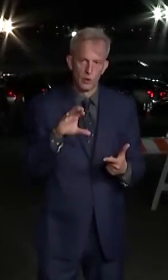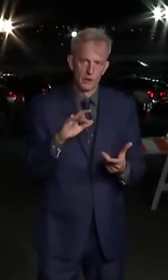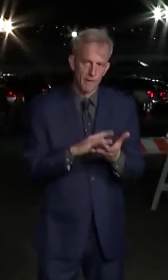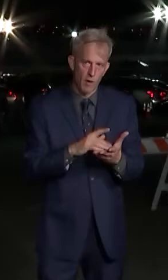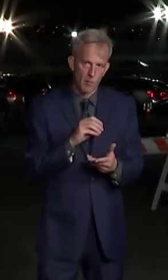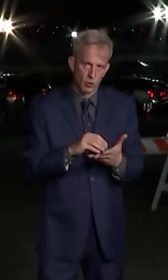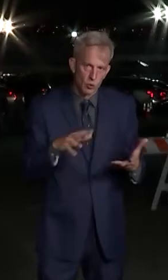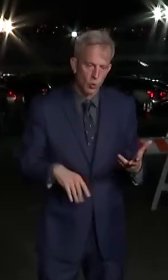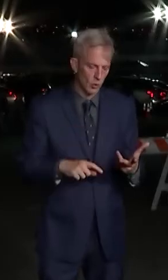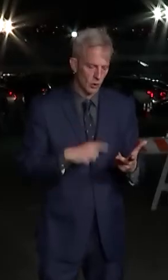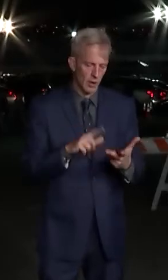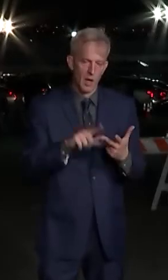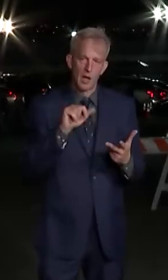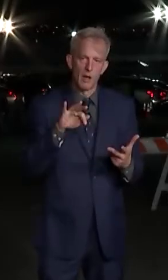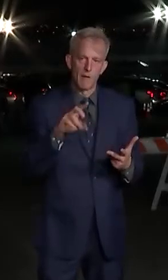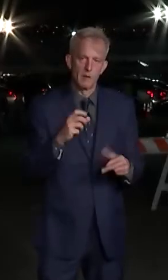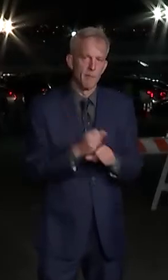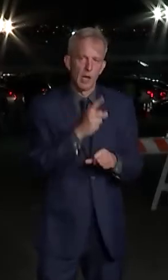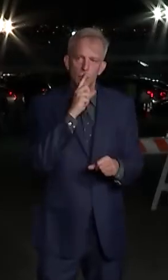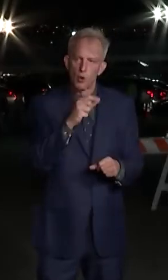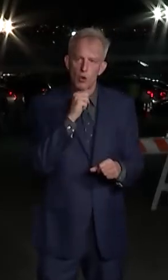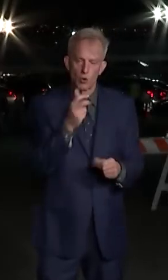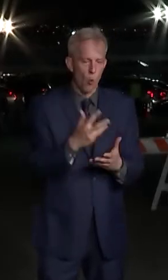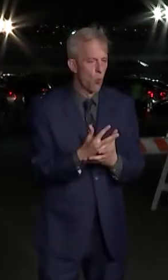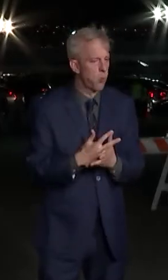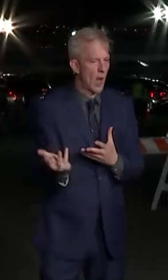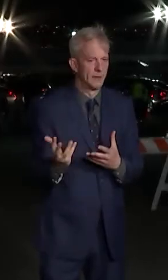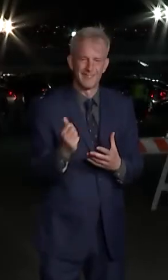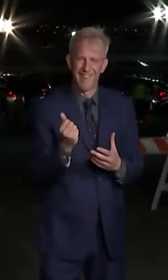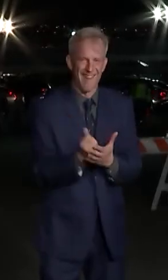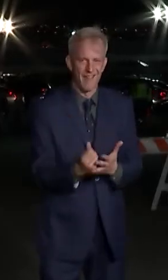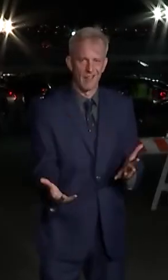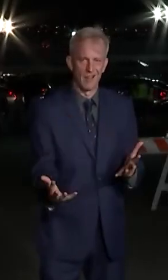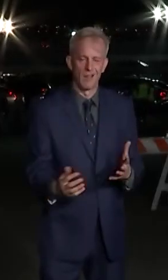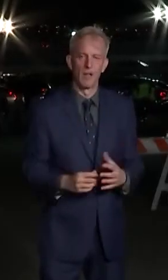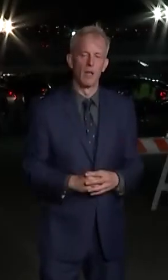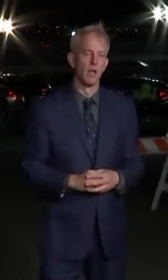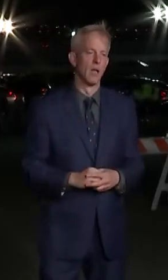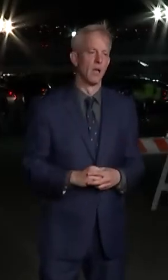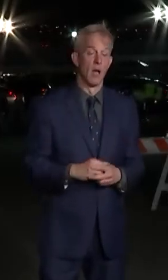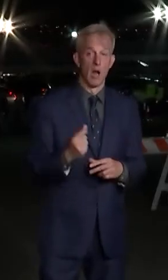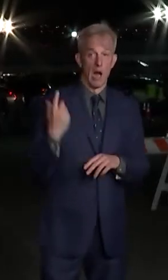LAFD make sure there's not a single dose wasted. Last night, after